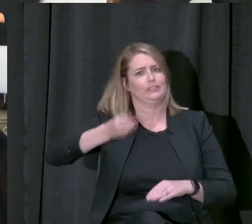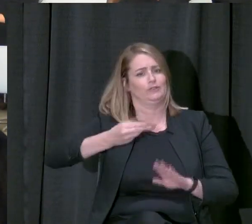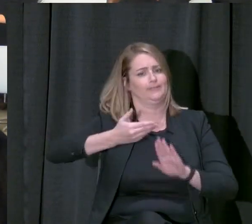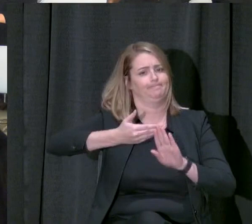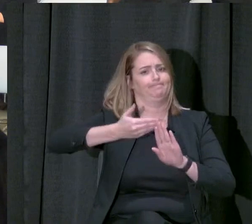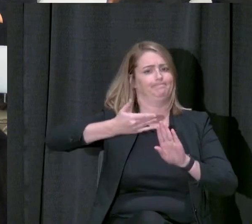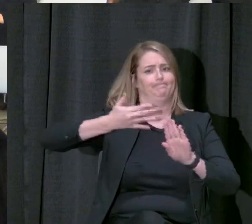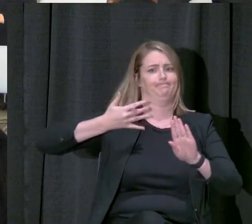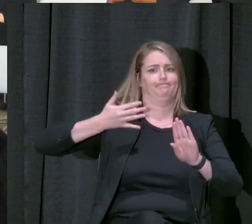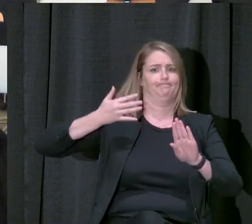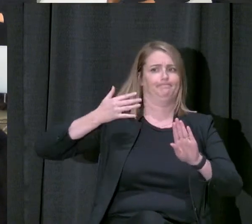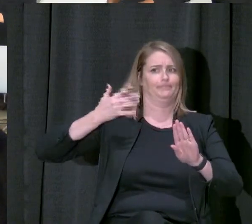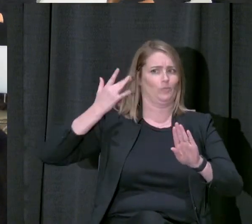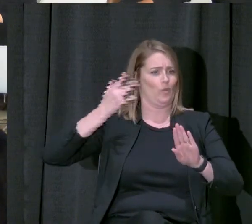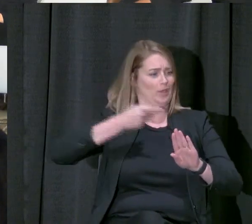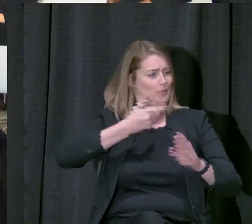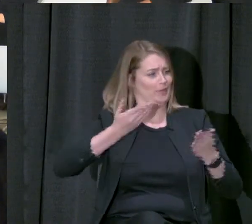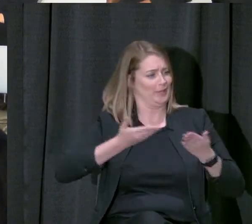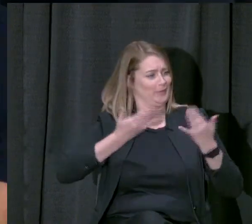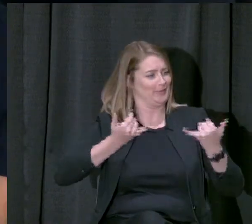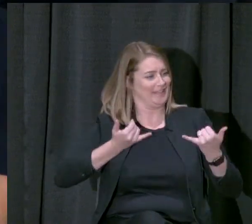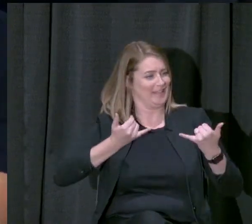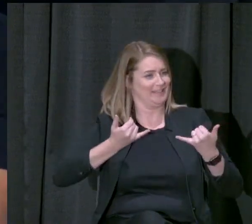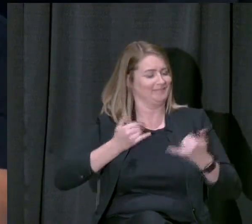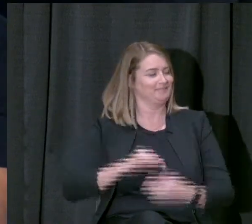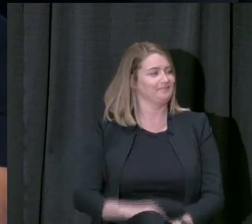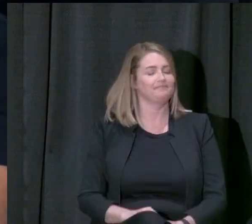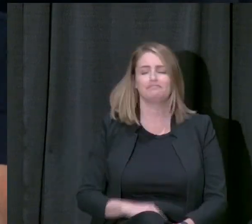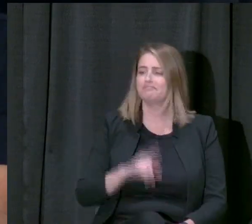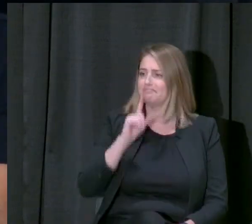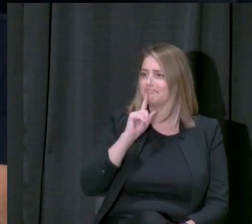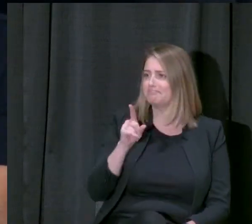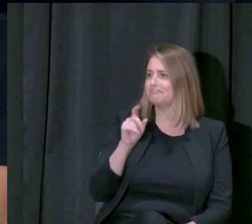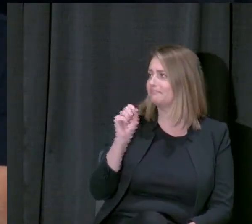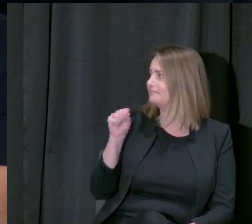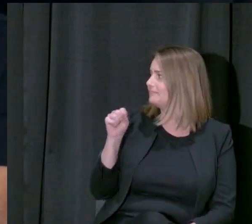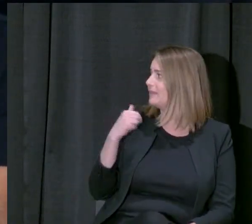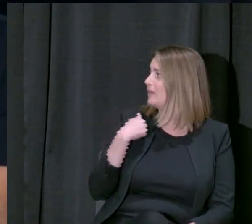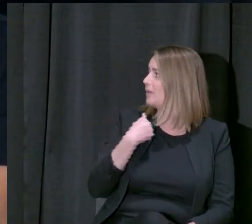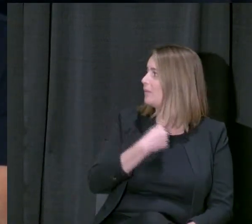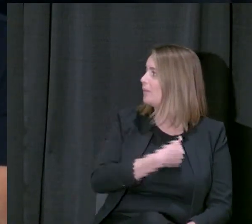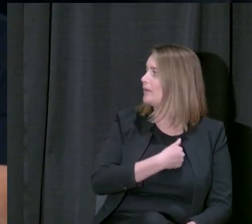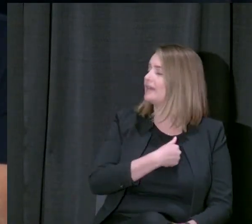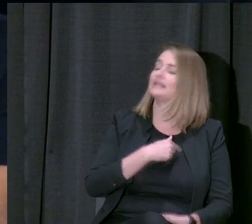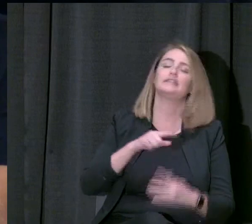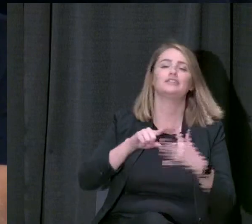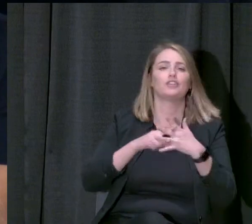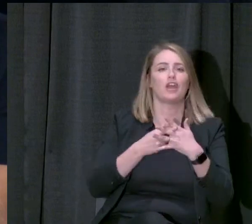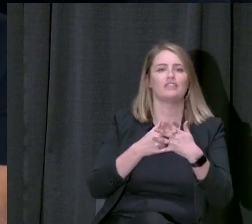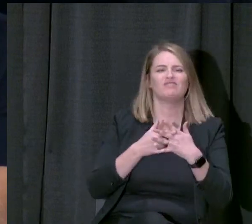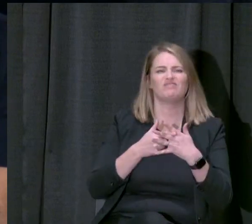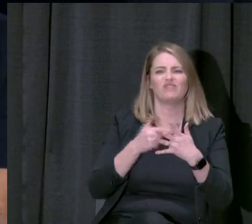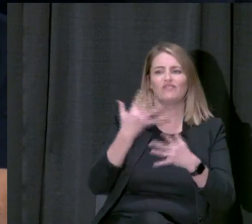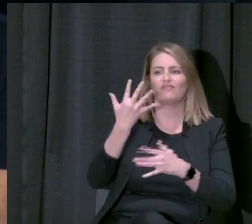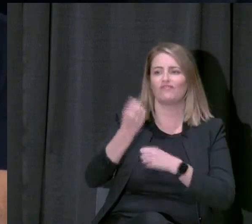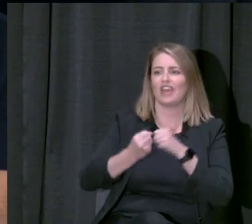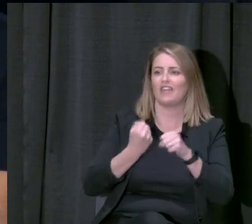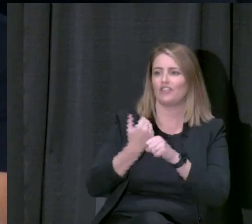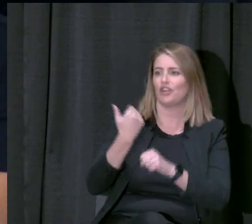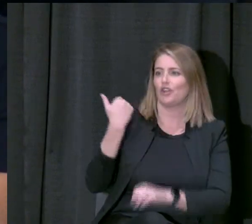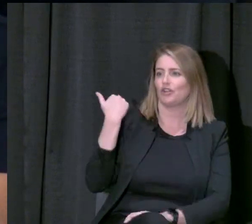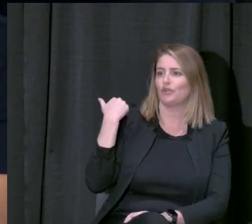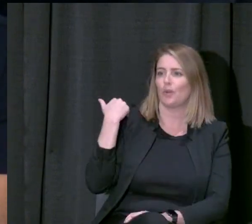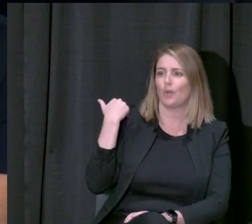What led to you being here today? Yeah, sure. So Envision started about 5 years back as a smartphone